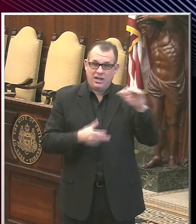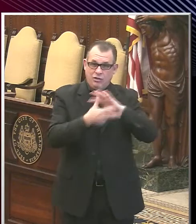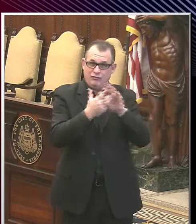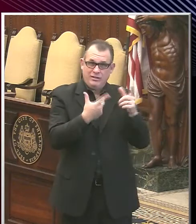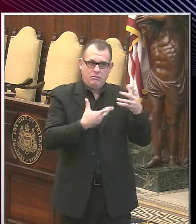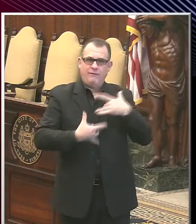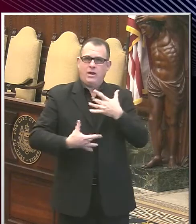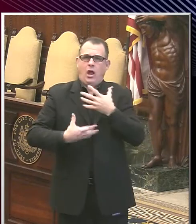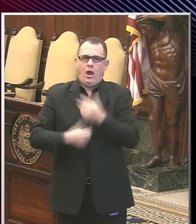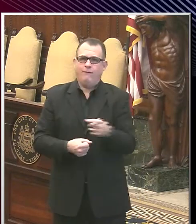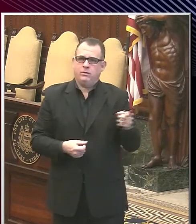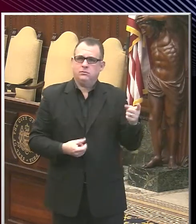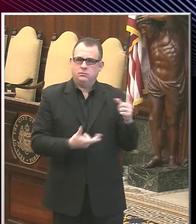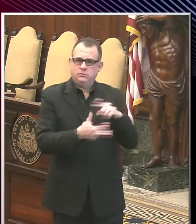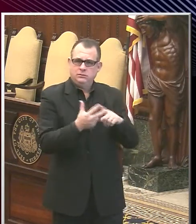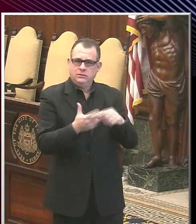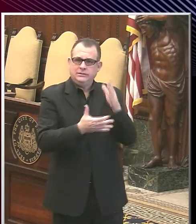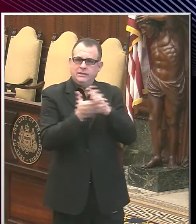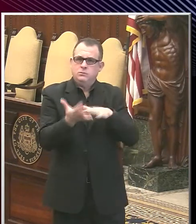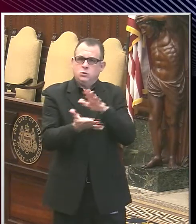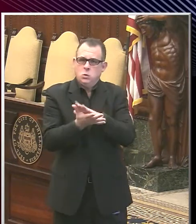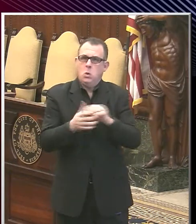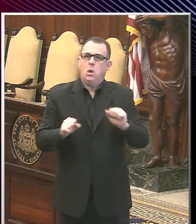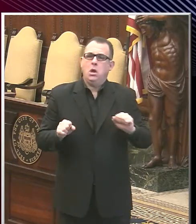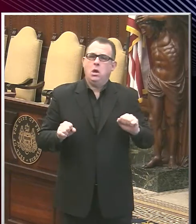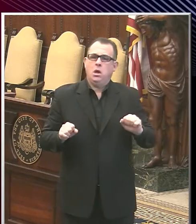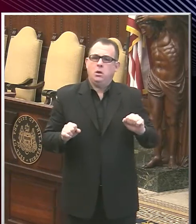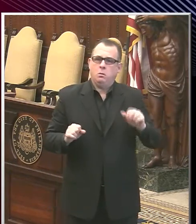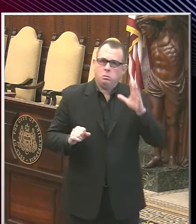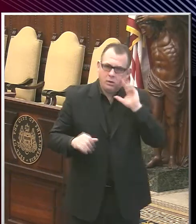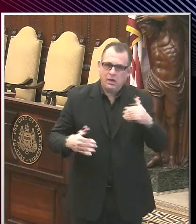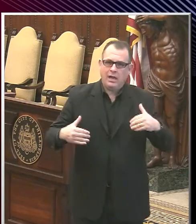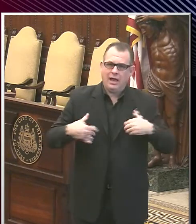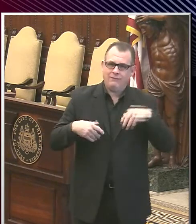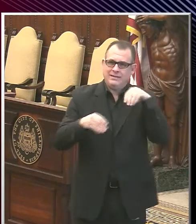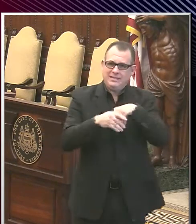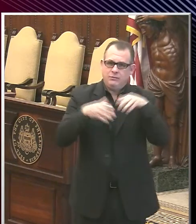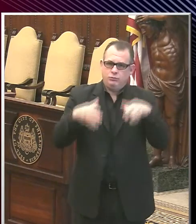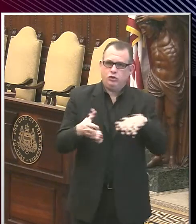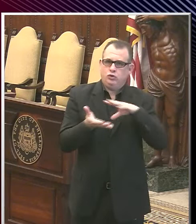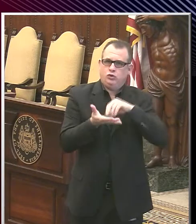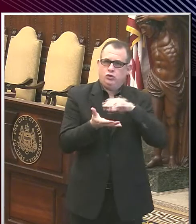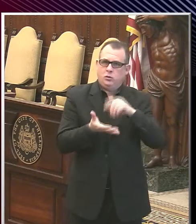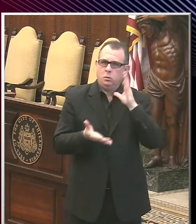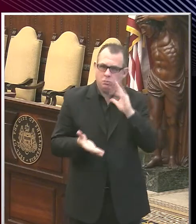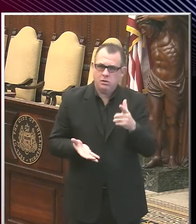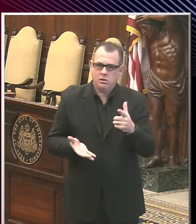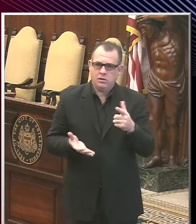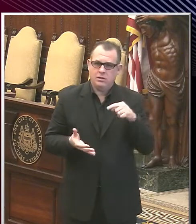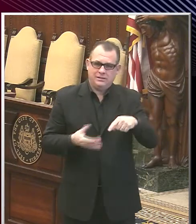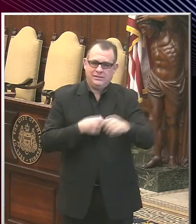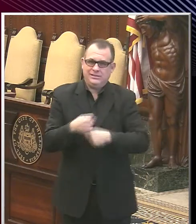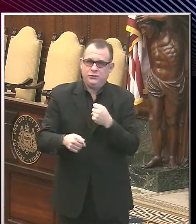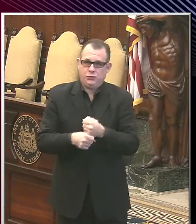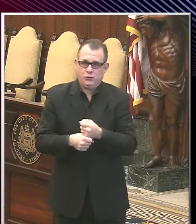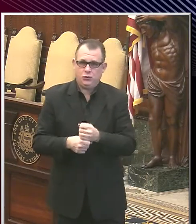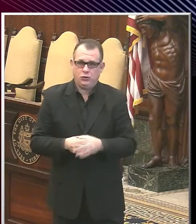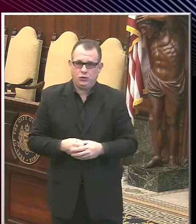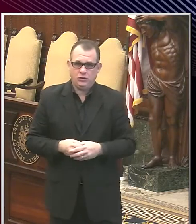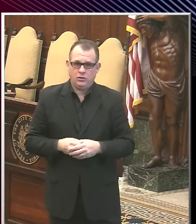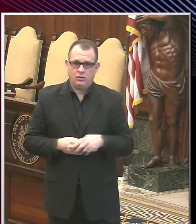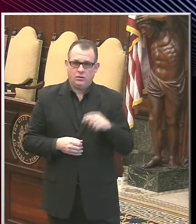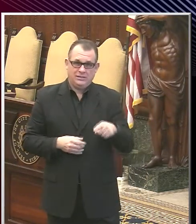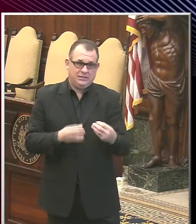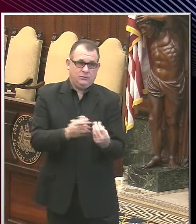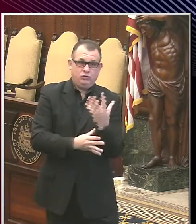confident that schools, some schools, will see in-person learning this